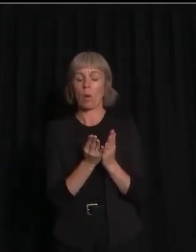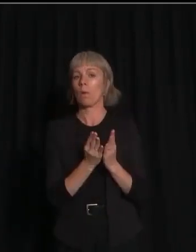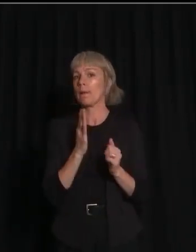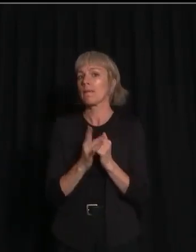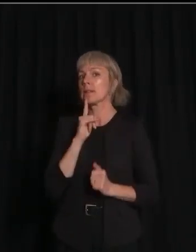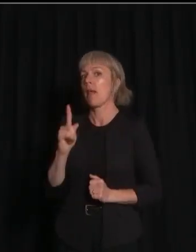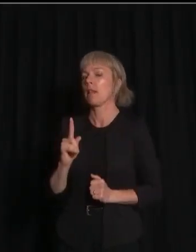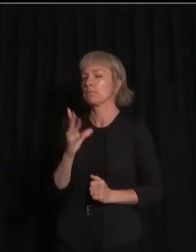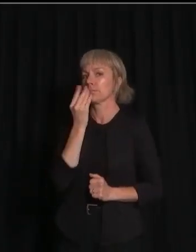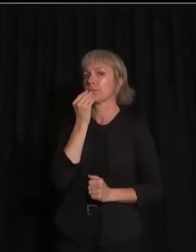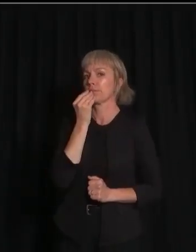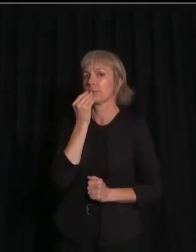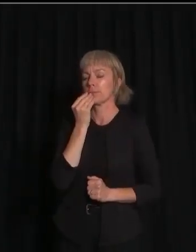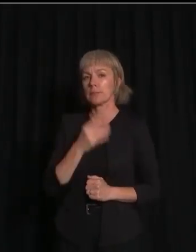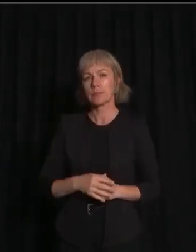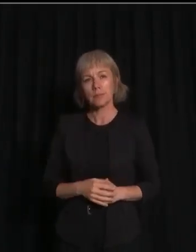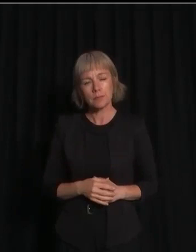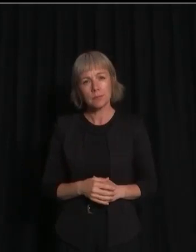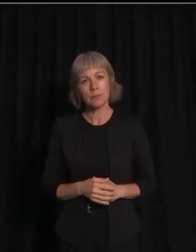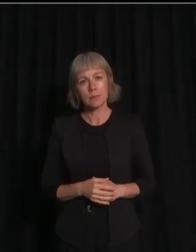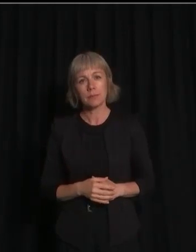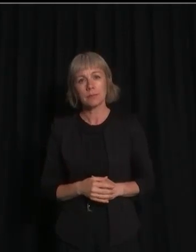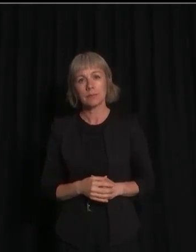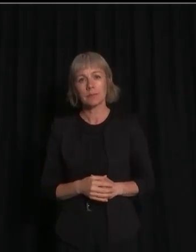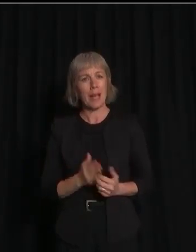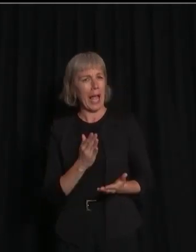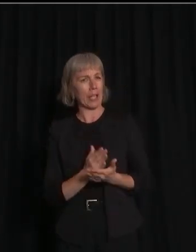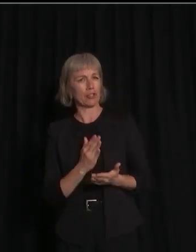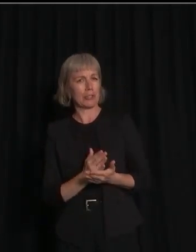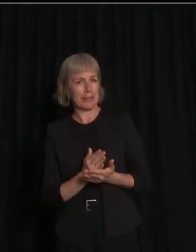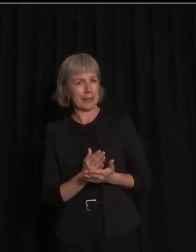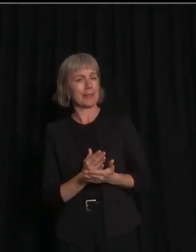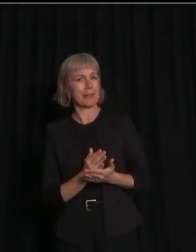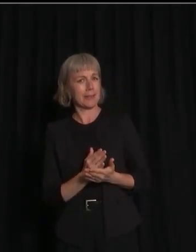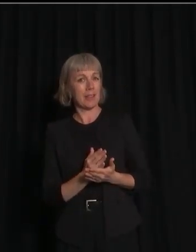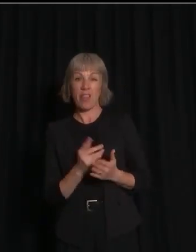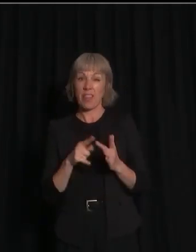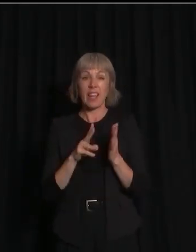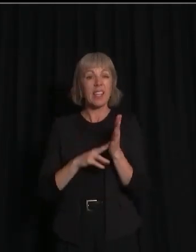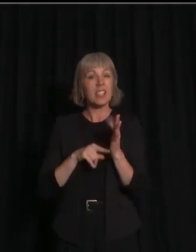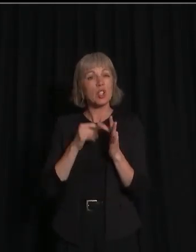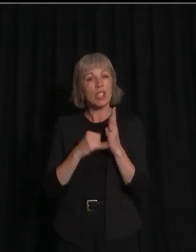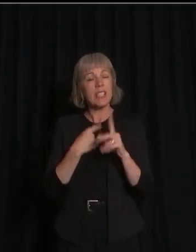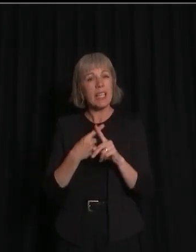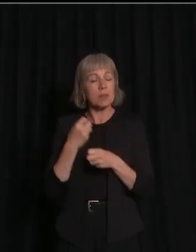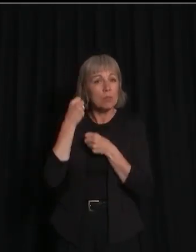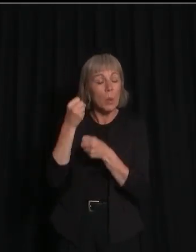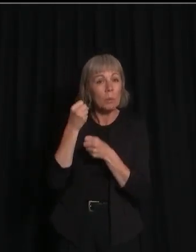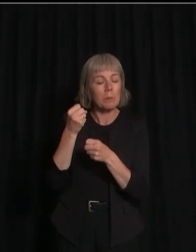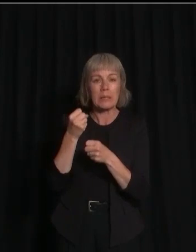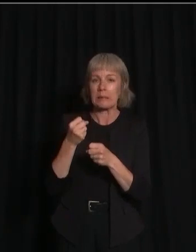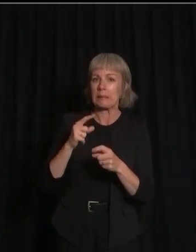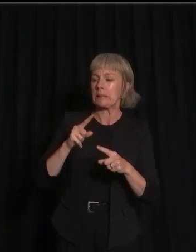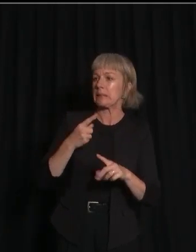anyone. And, you know, actually, intersex movement is still quite young. The first intersex